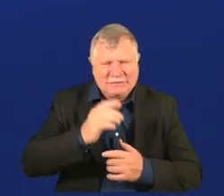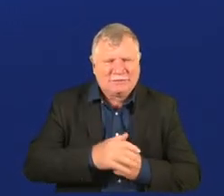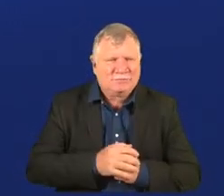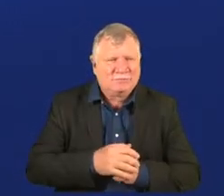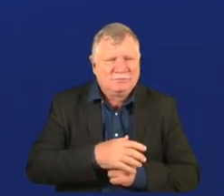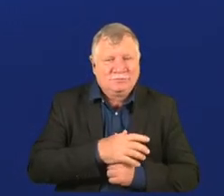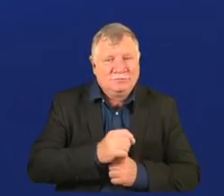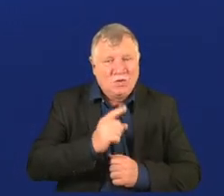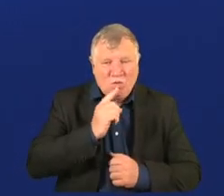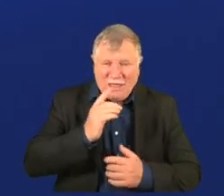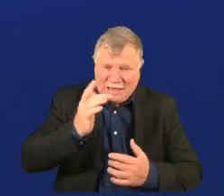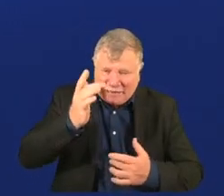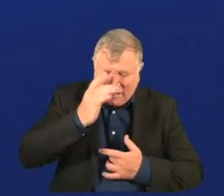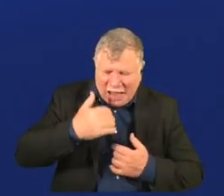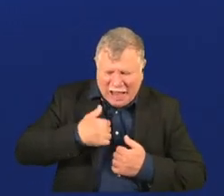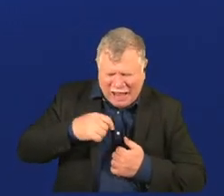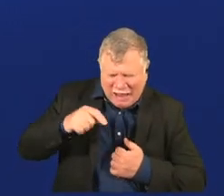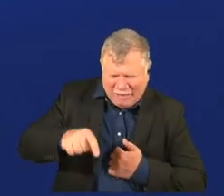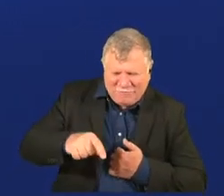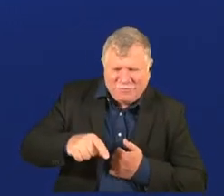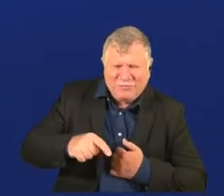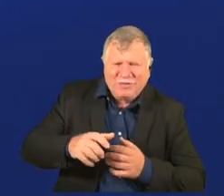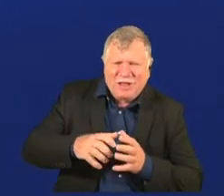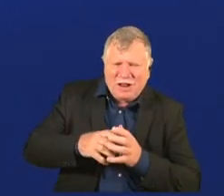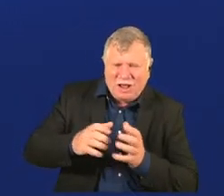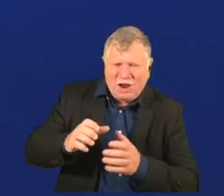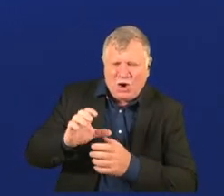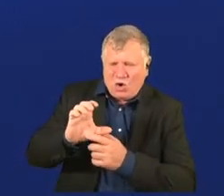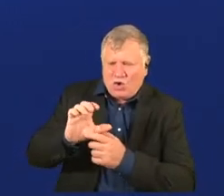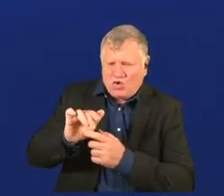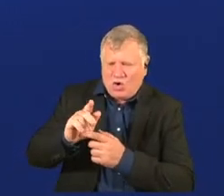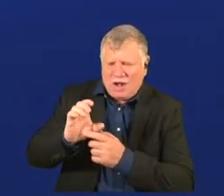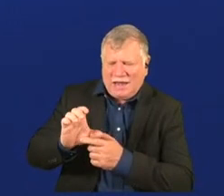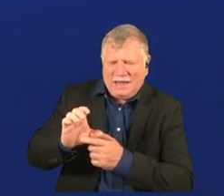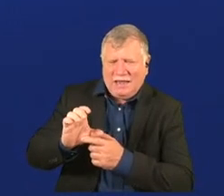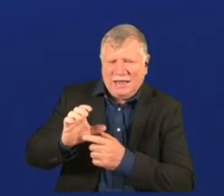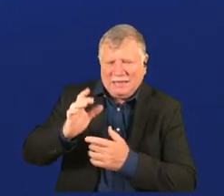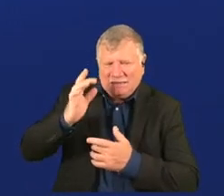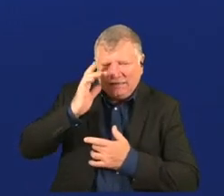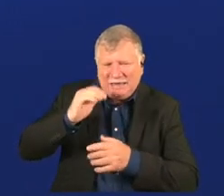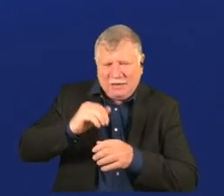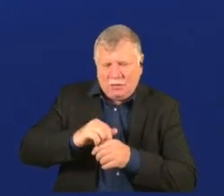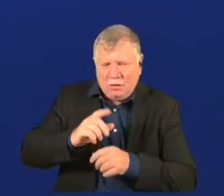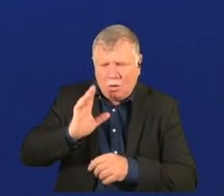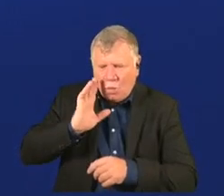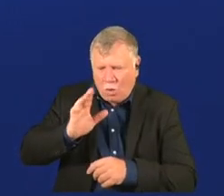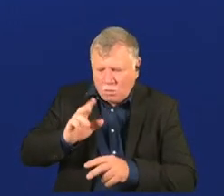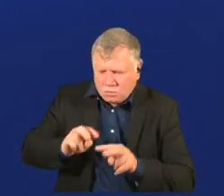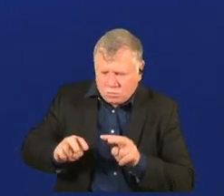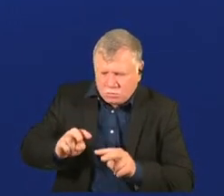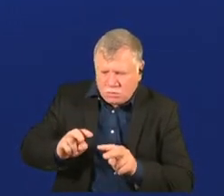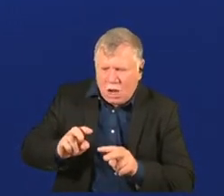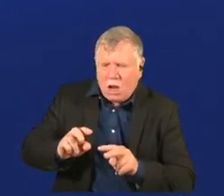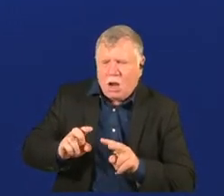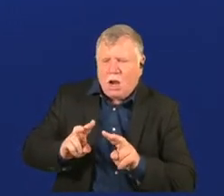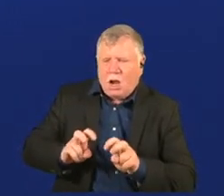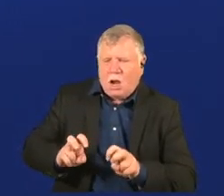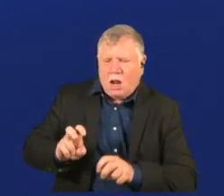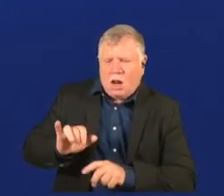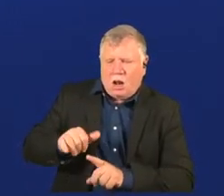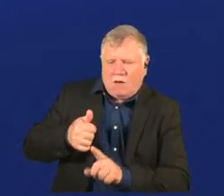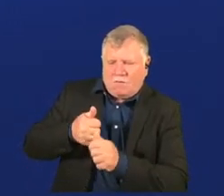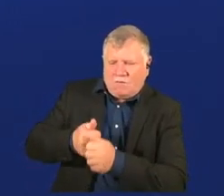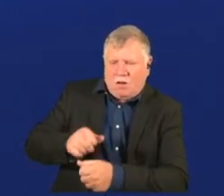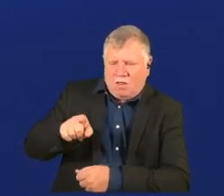was the disease prevalence and chronic conditions within the economy that really drove our analyses. In